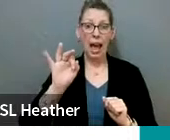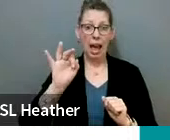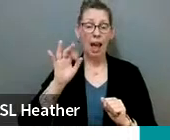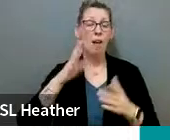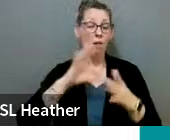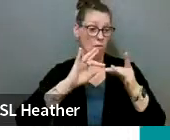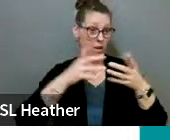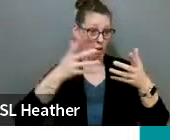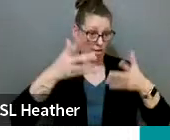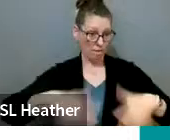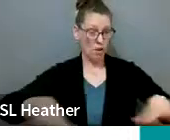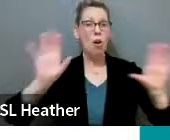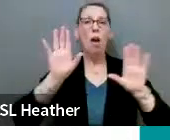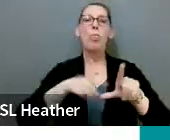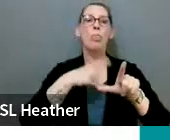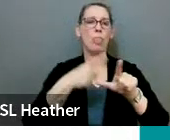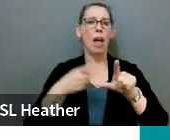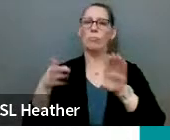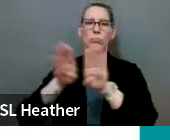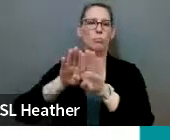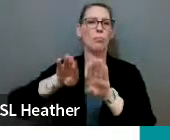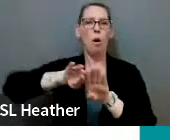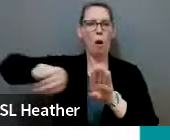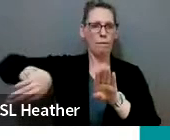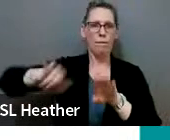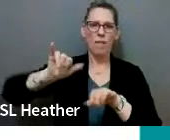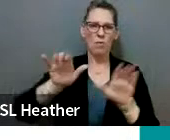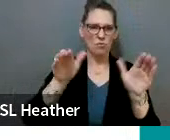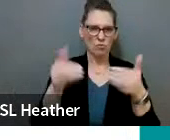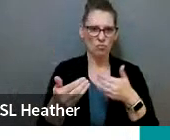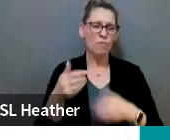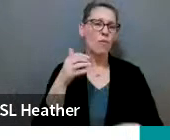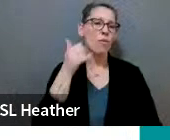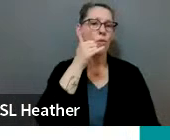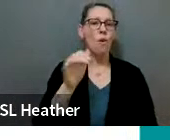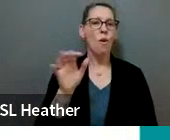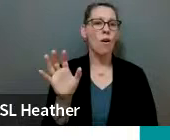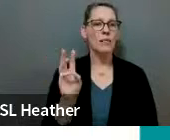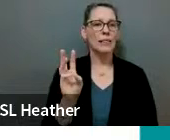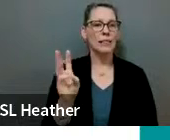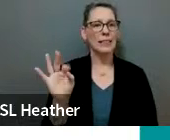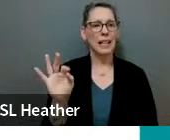period concludes. To comment by phone, please dial